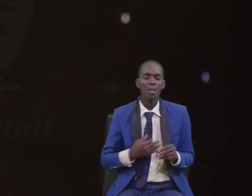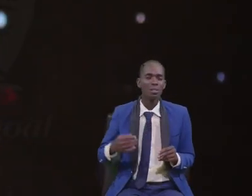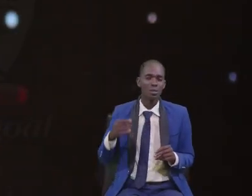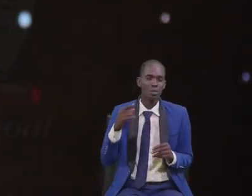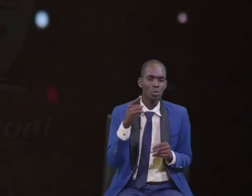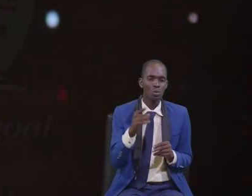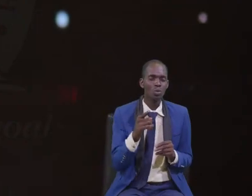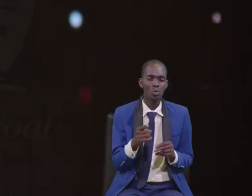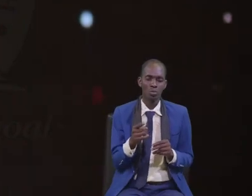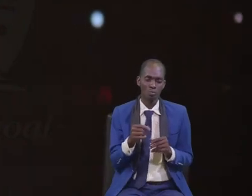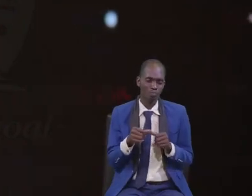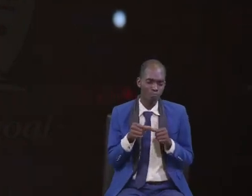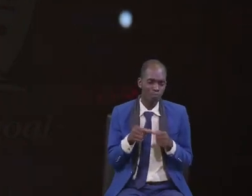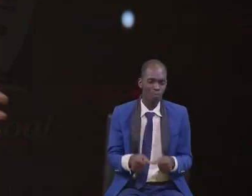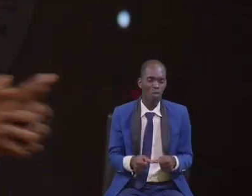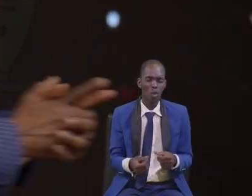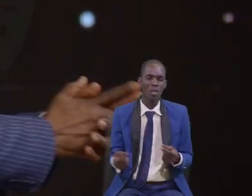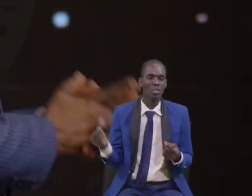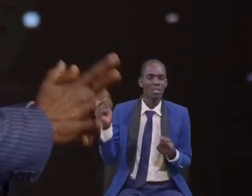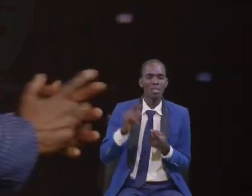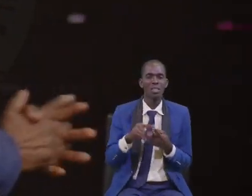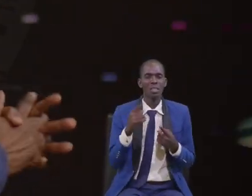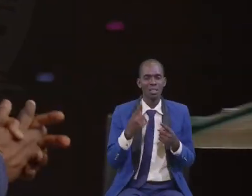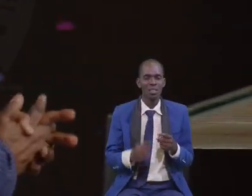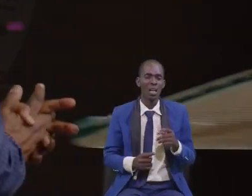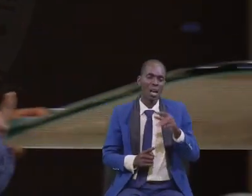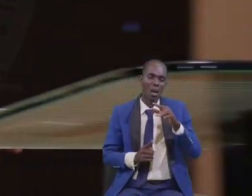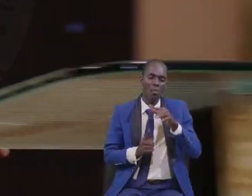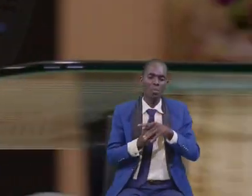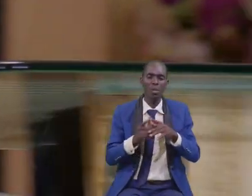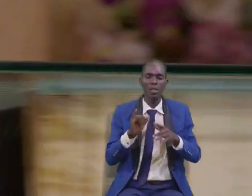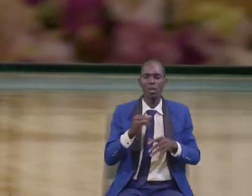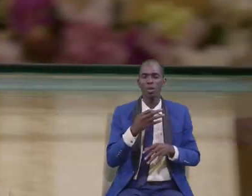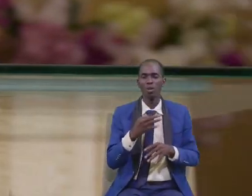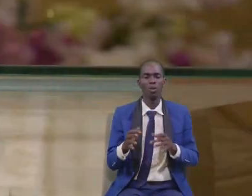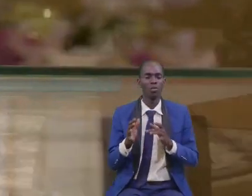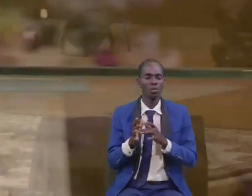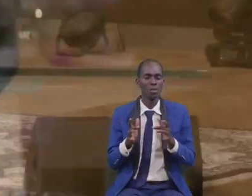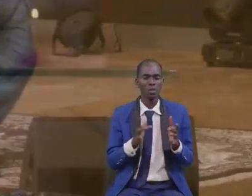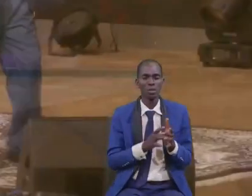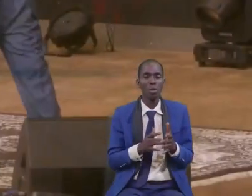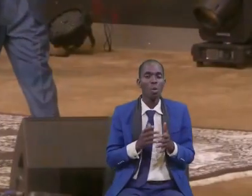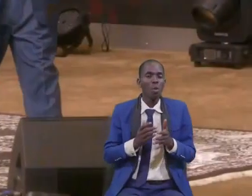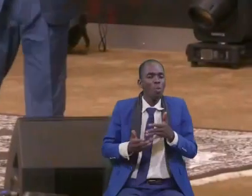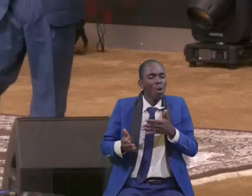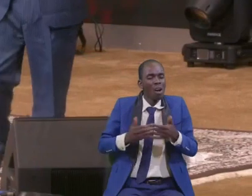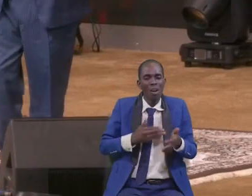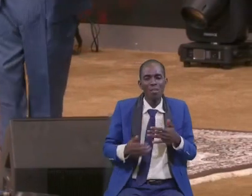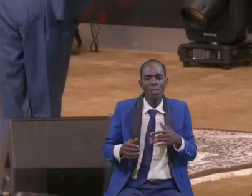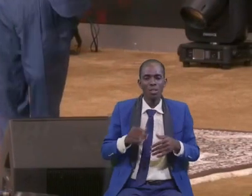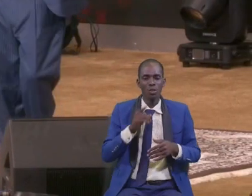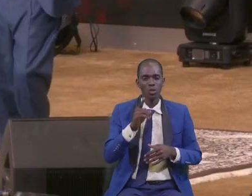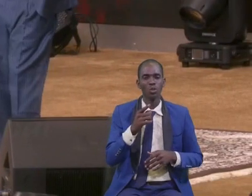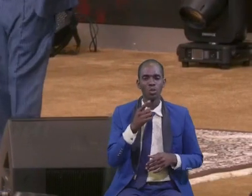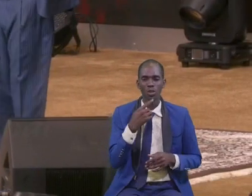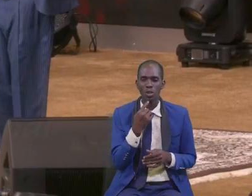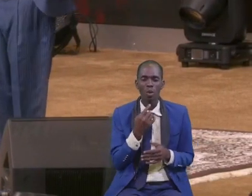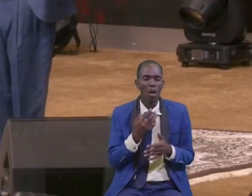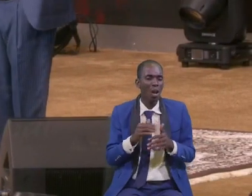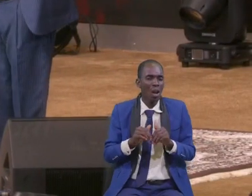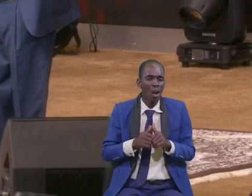until the appearing of Christ. But when you say, whatever they endure whatever they say, however